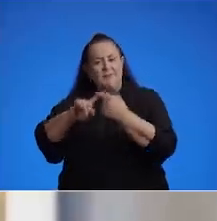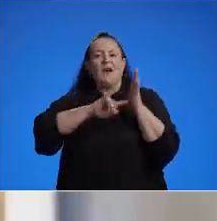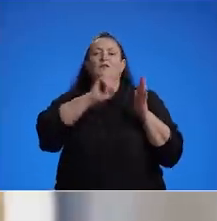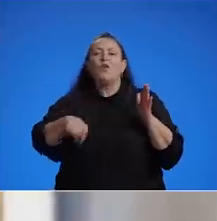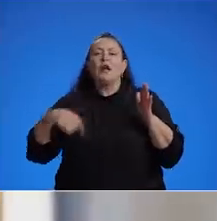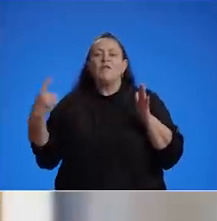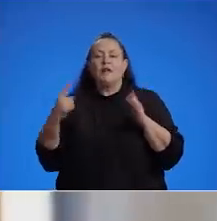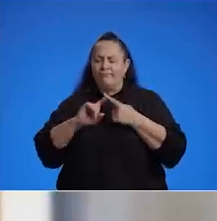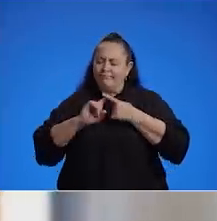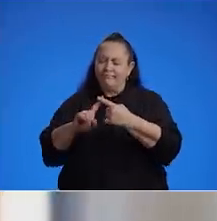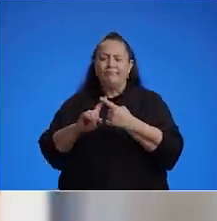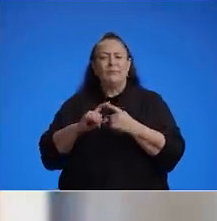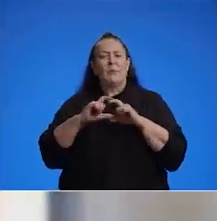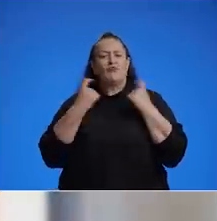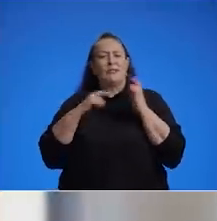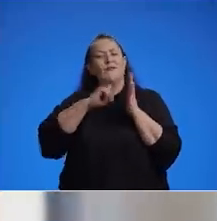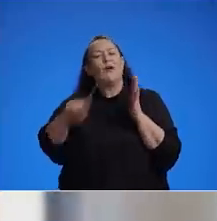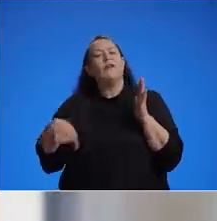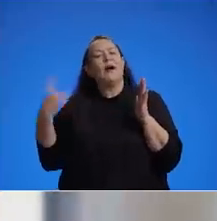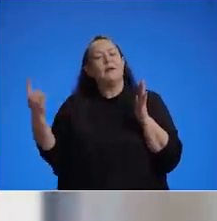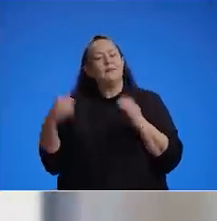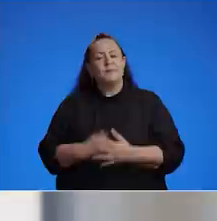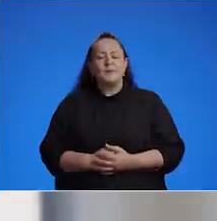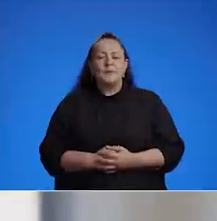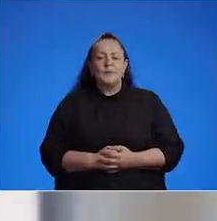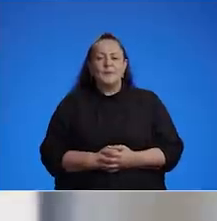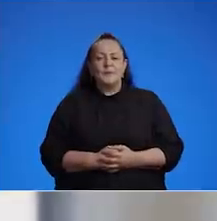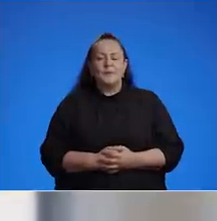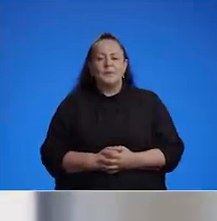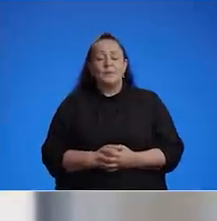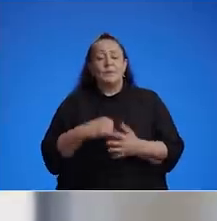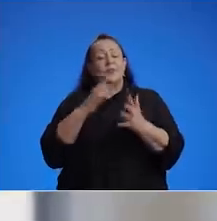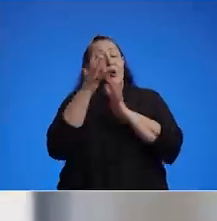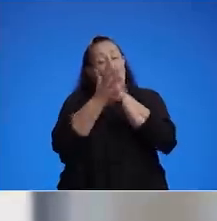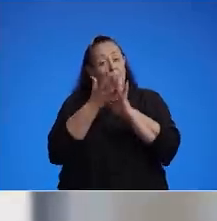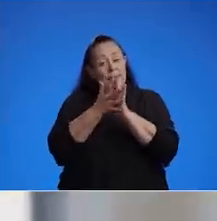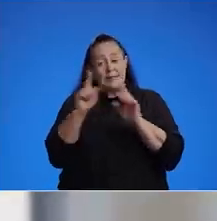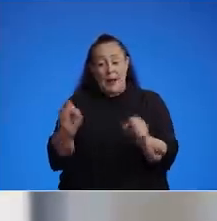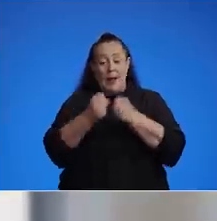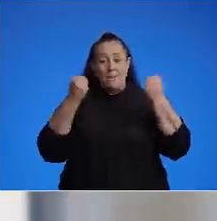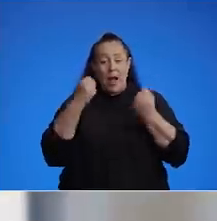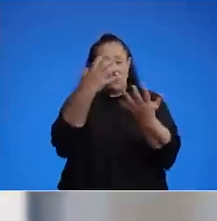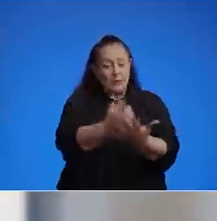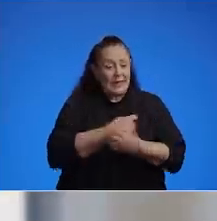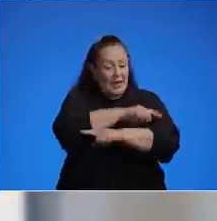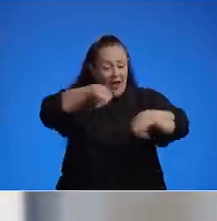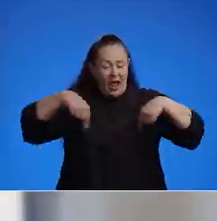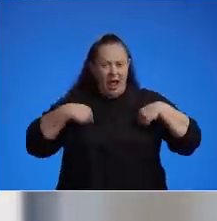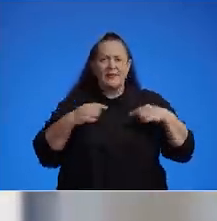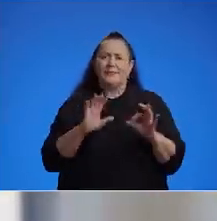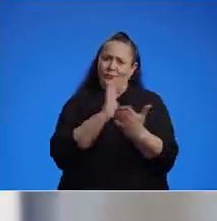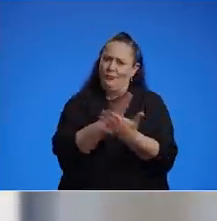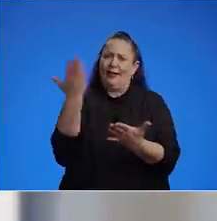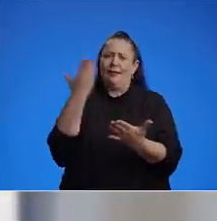can never lose his priesthood. It follows, then, that his power to save is utterly certain,